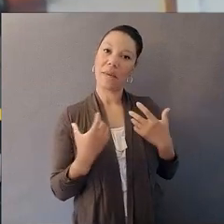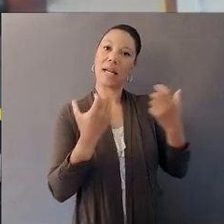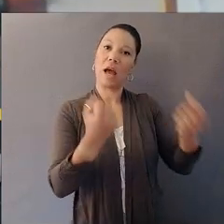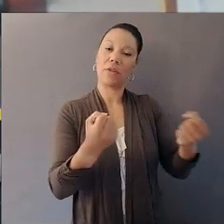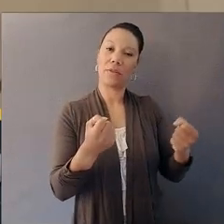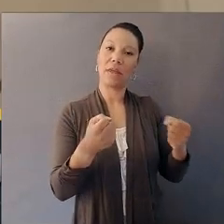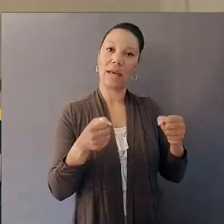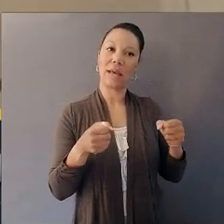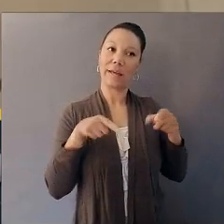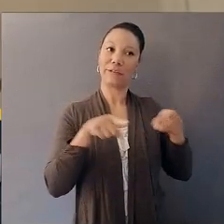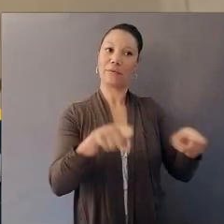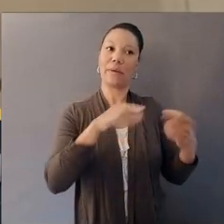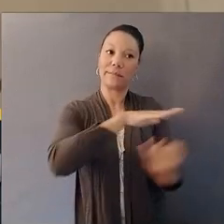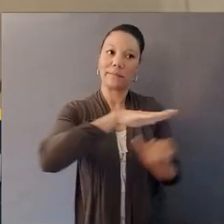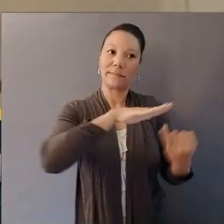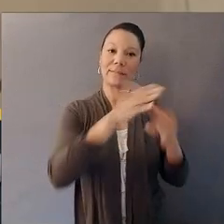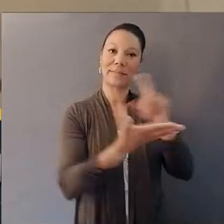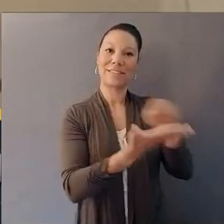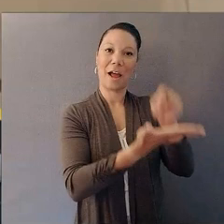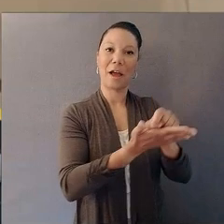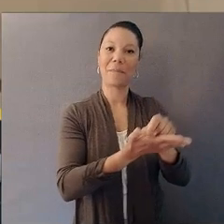times? Oh, nutrition.